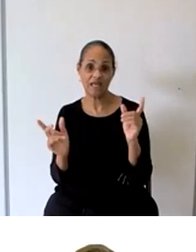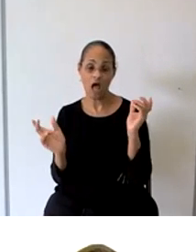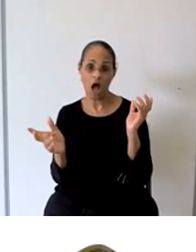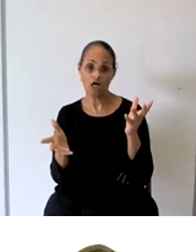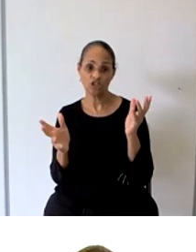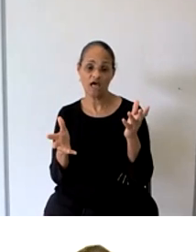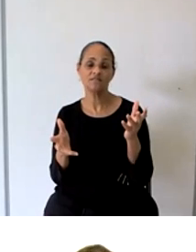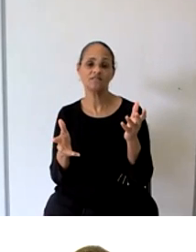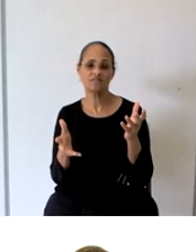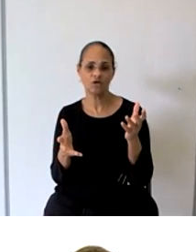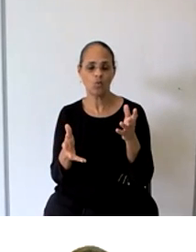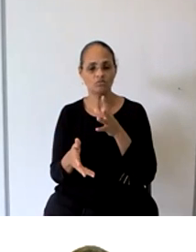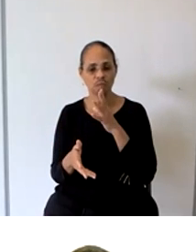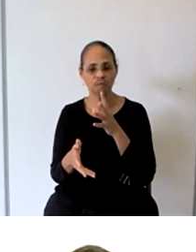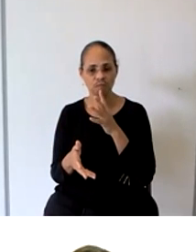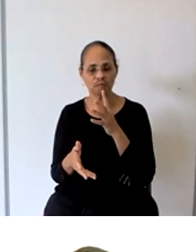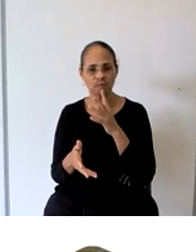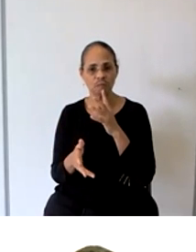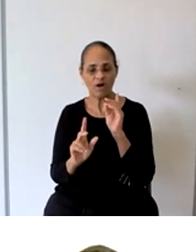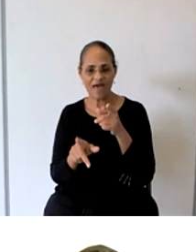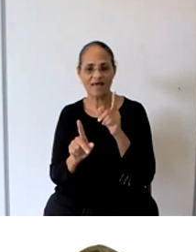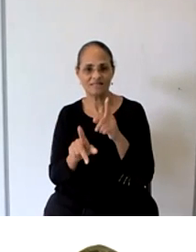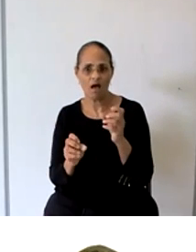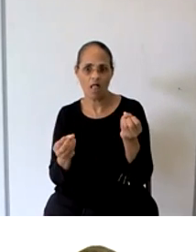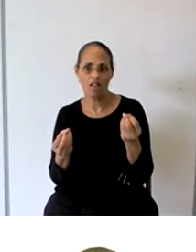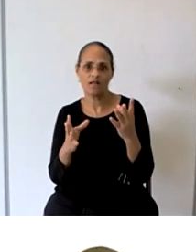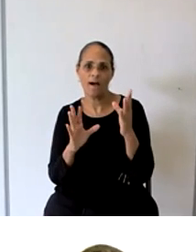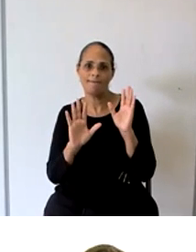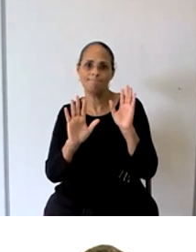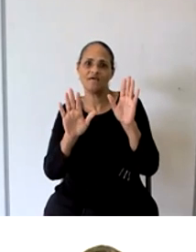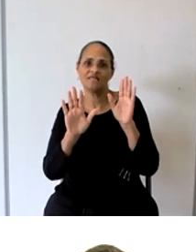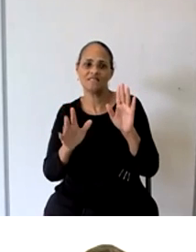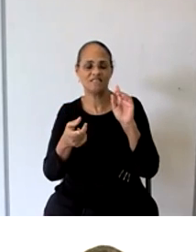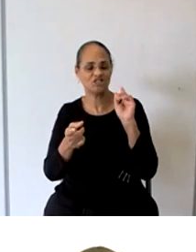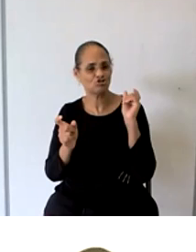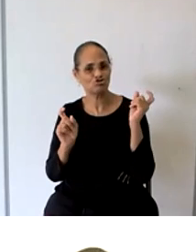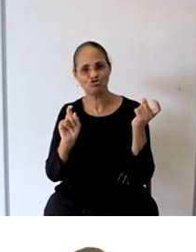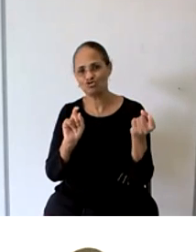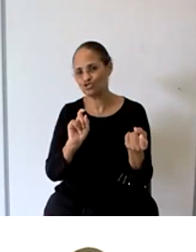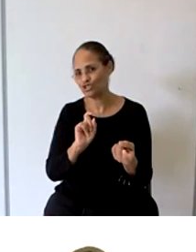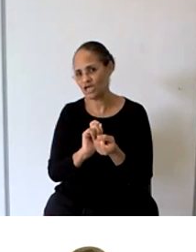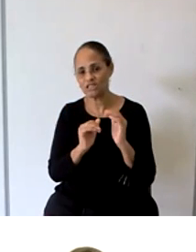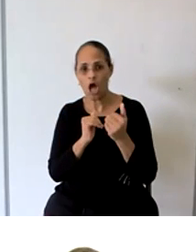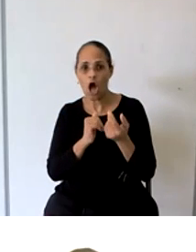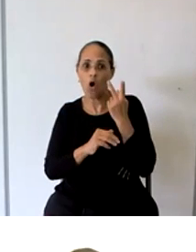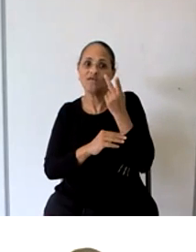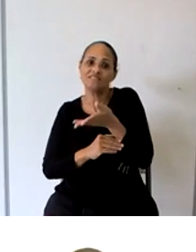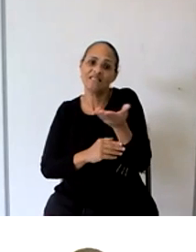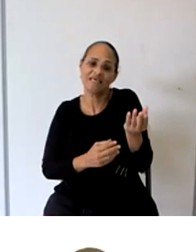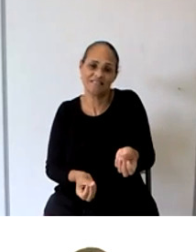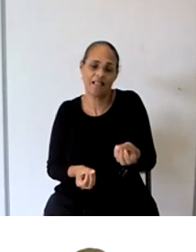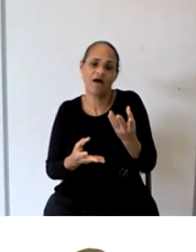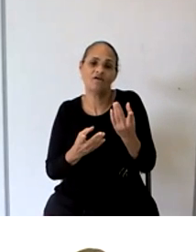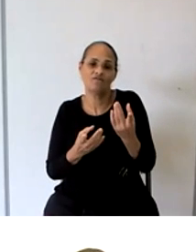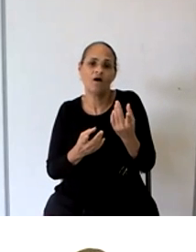will address this, and lots of you are amazing. This has changed the way I see things, lots of comments that way.